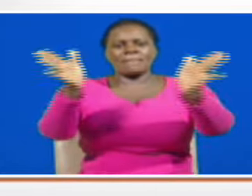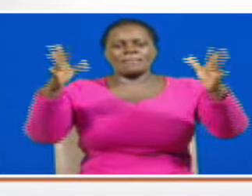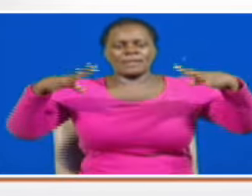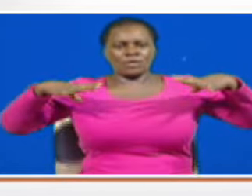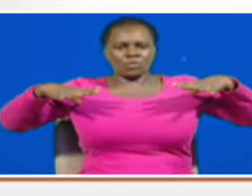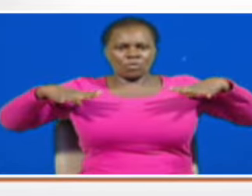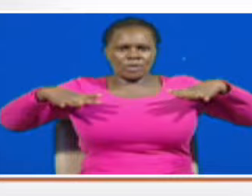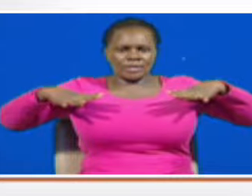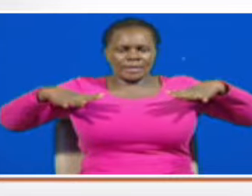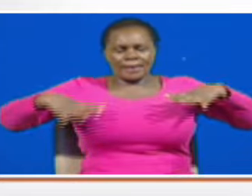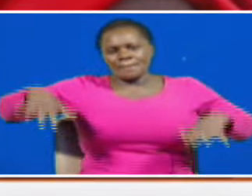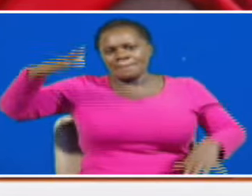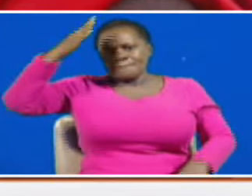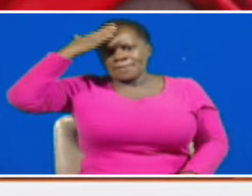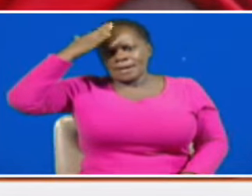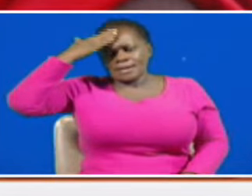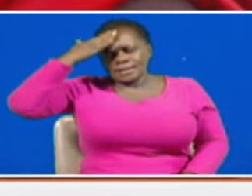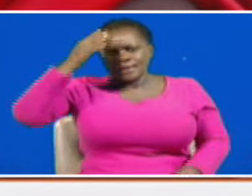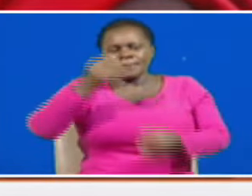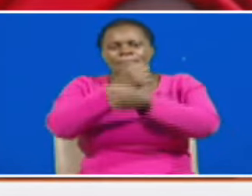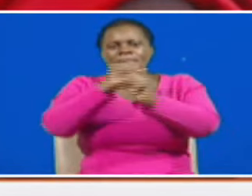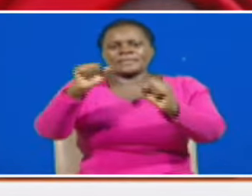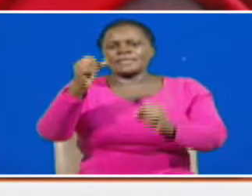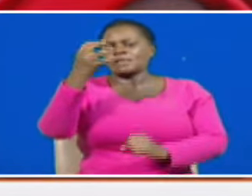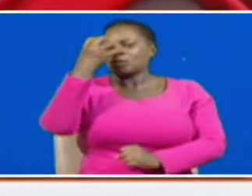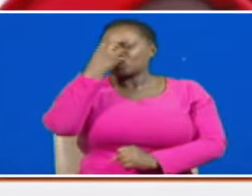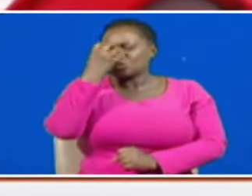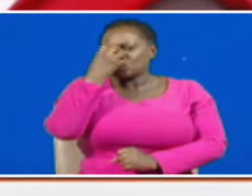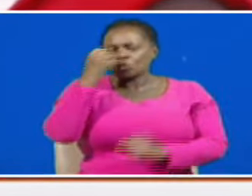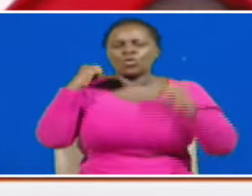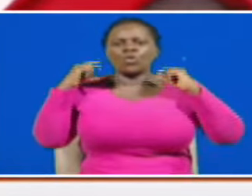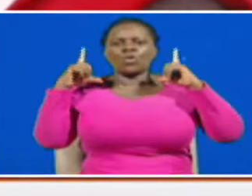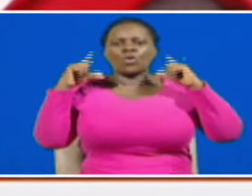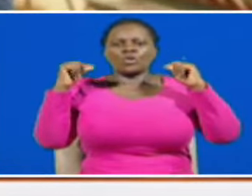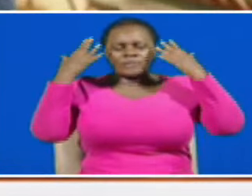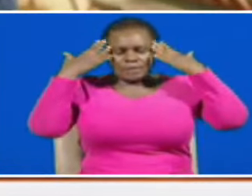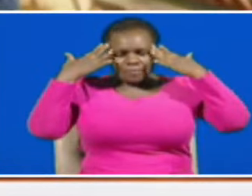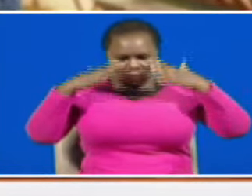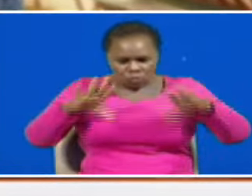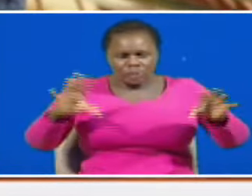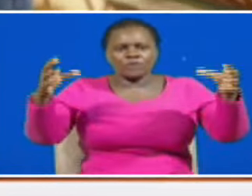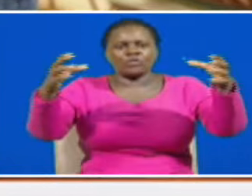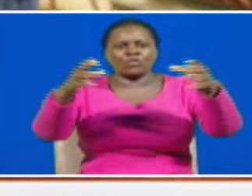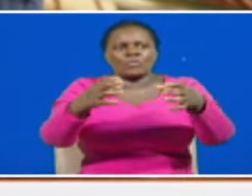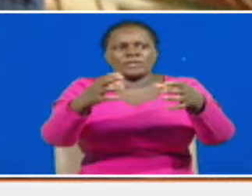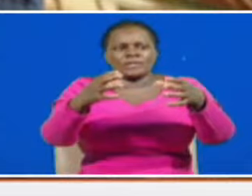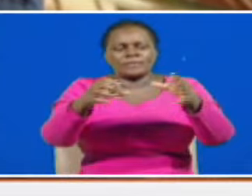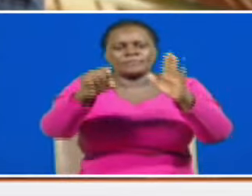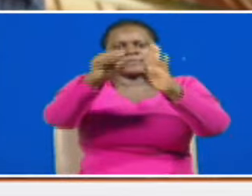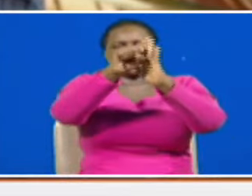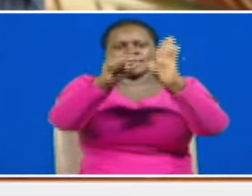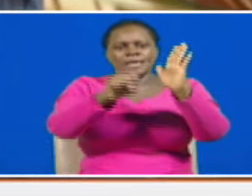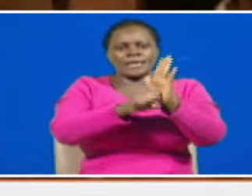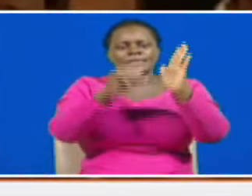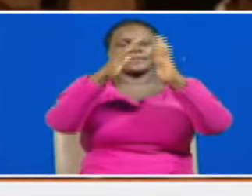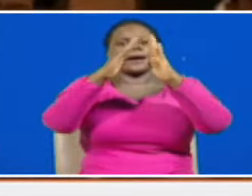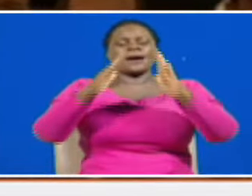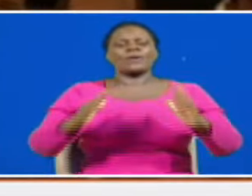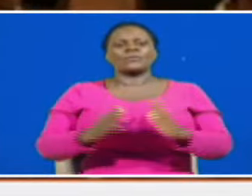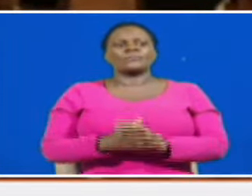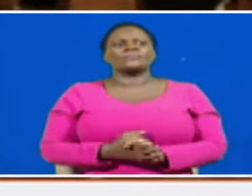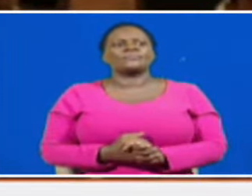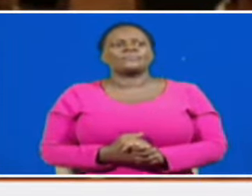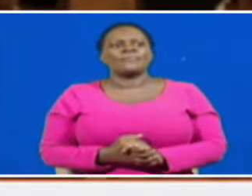holiday. On Monday, President William Ruto hosted the Muslim community for iftar at State House.